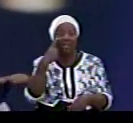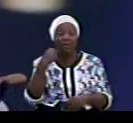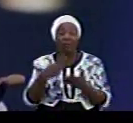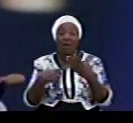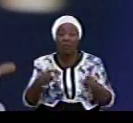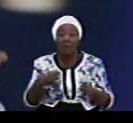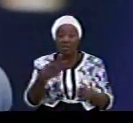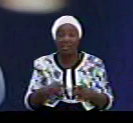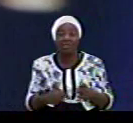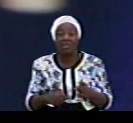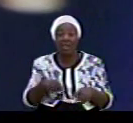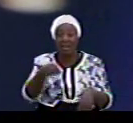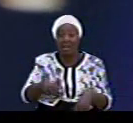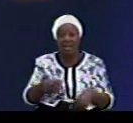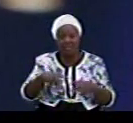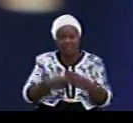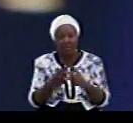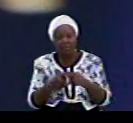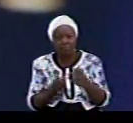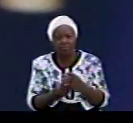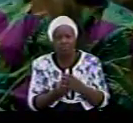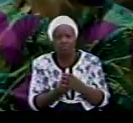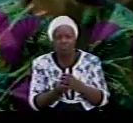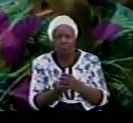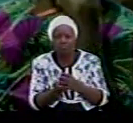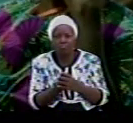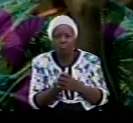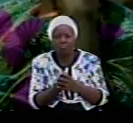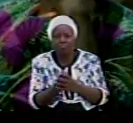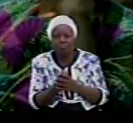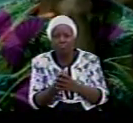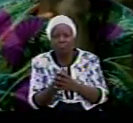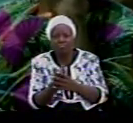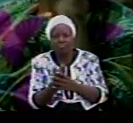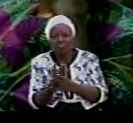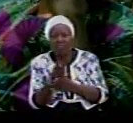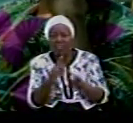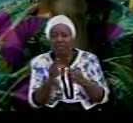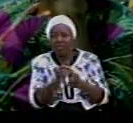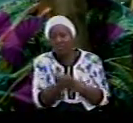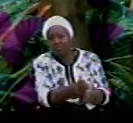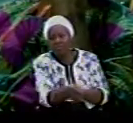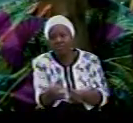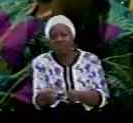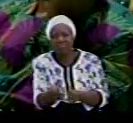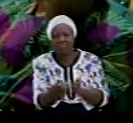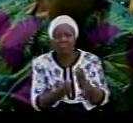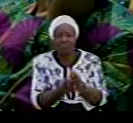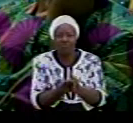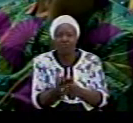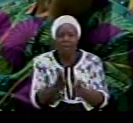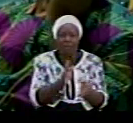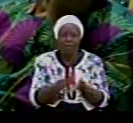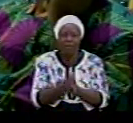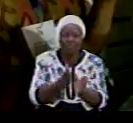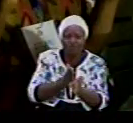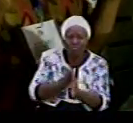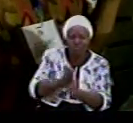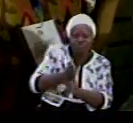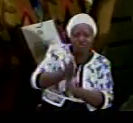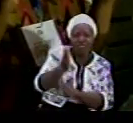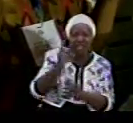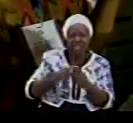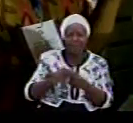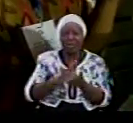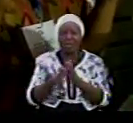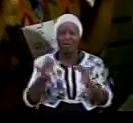started growing, and the one that was bent stretched out, and then it became equal with the other.